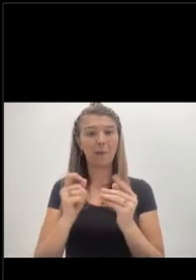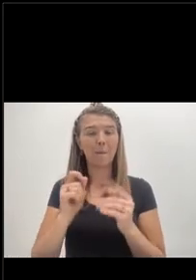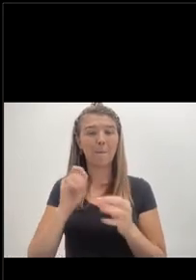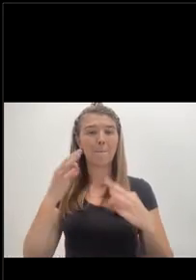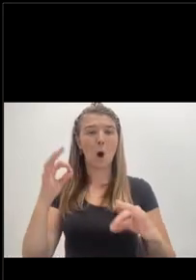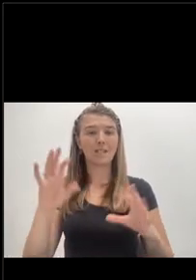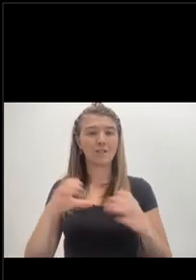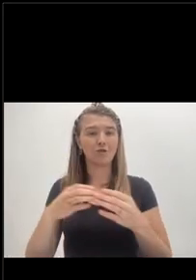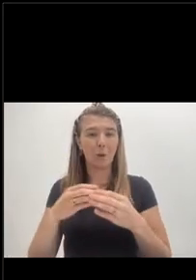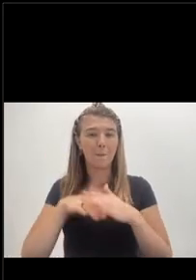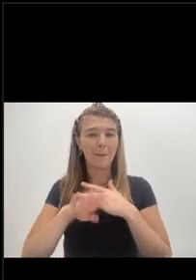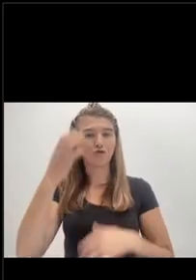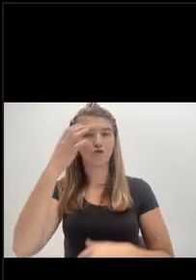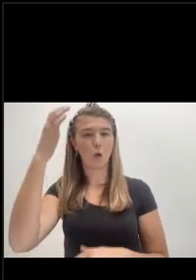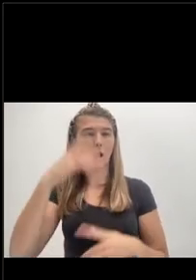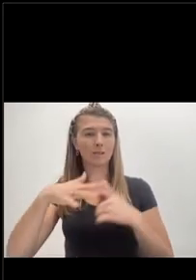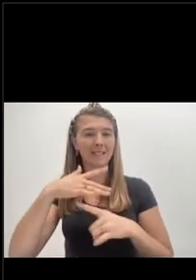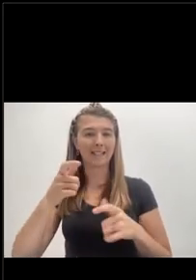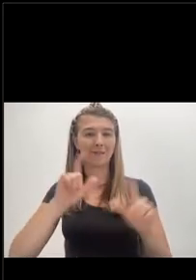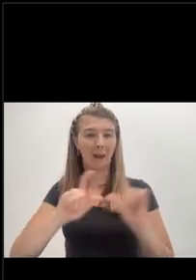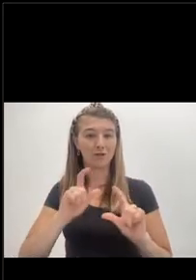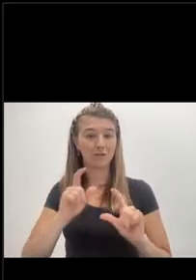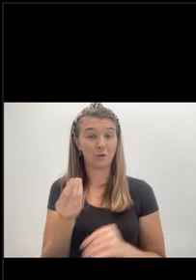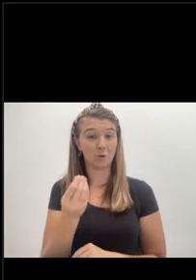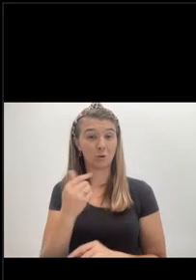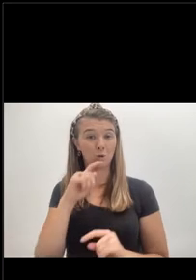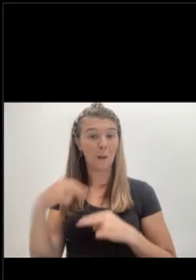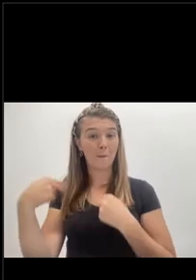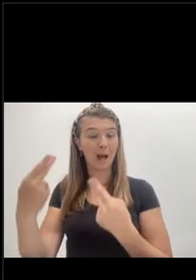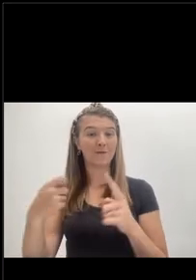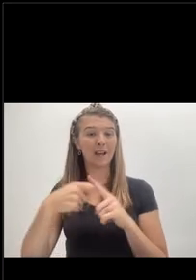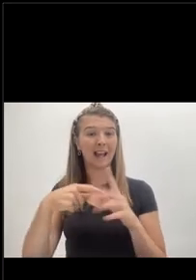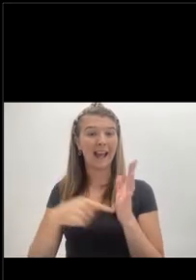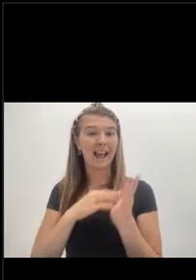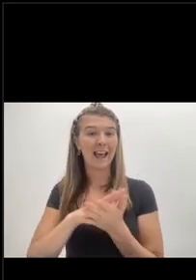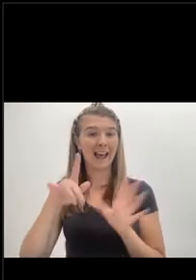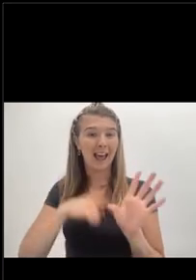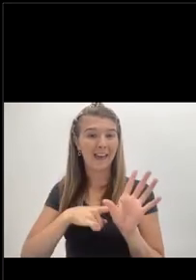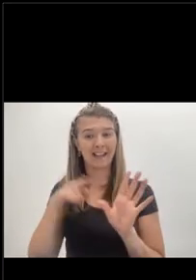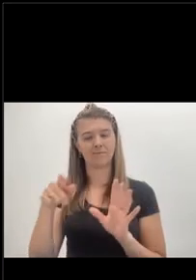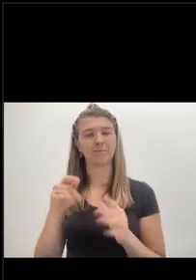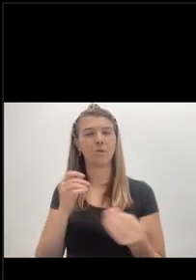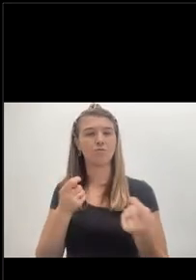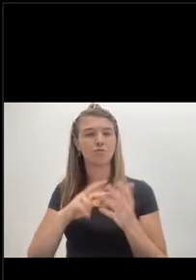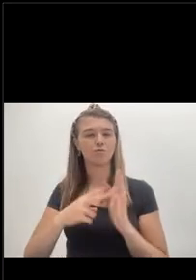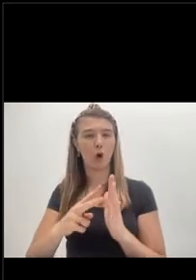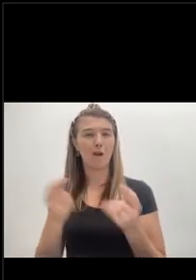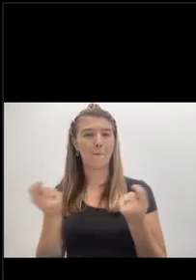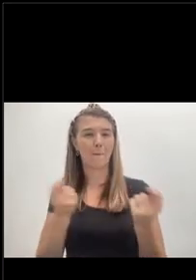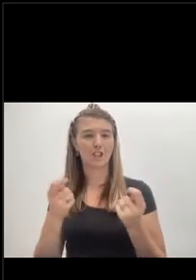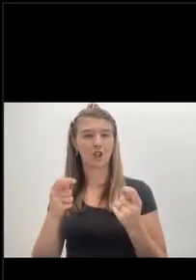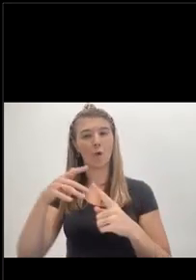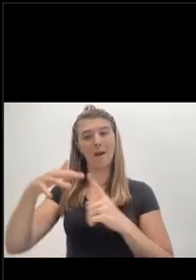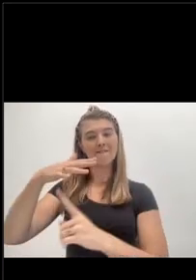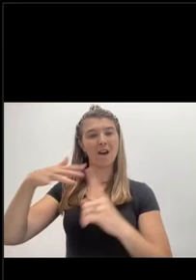So I will hand over very soon to Cathy Page, who's a program manager for environment in the policy unit. But first of all, I'd just like to let you know how you